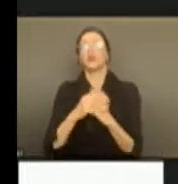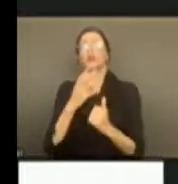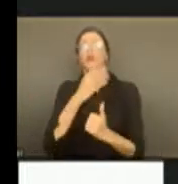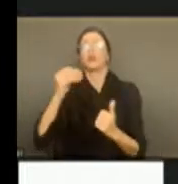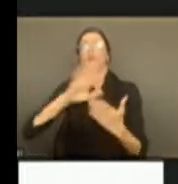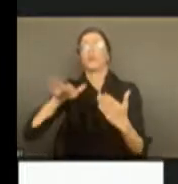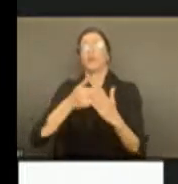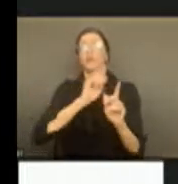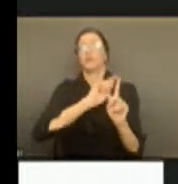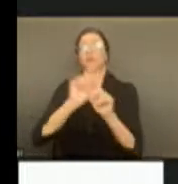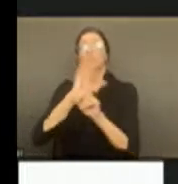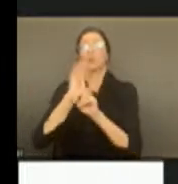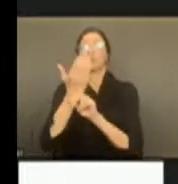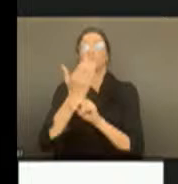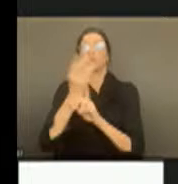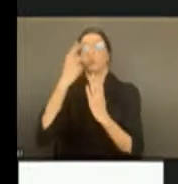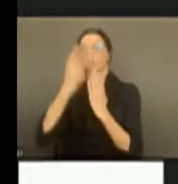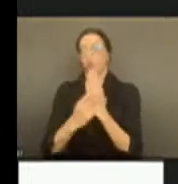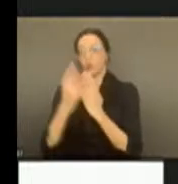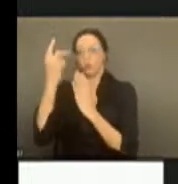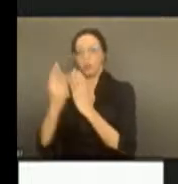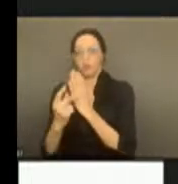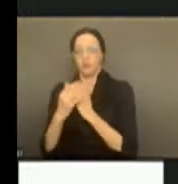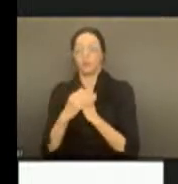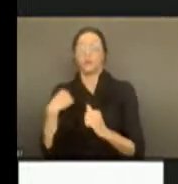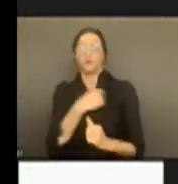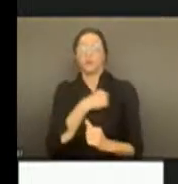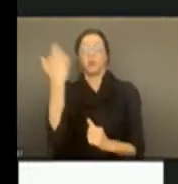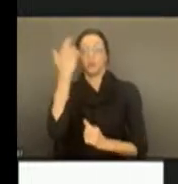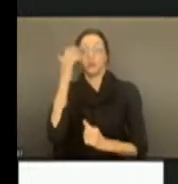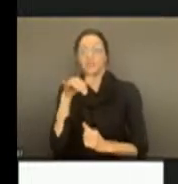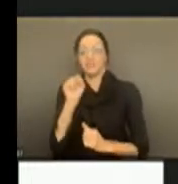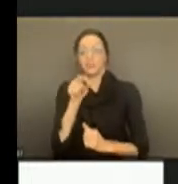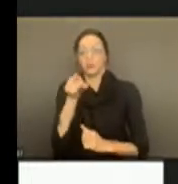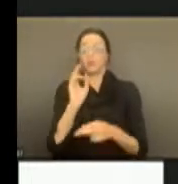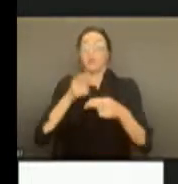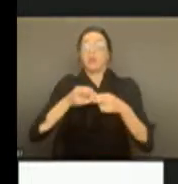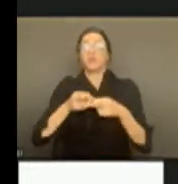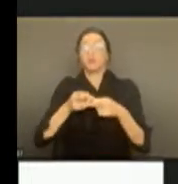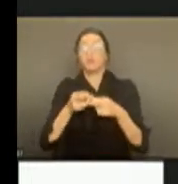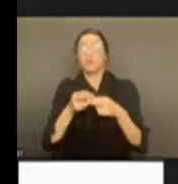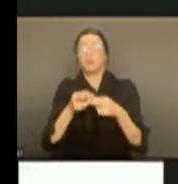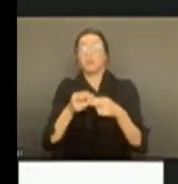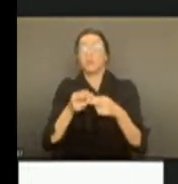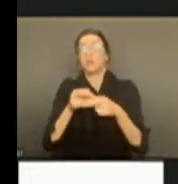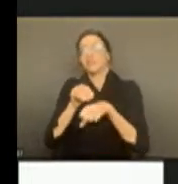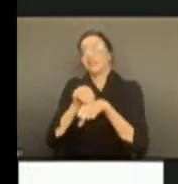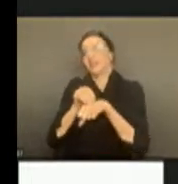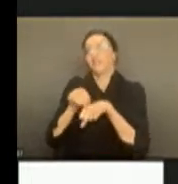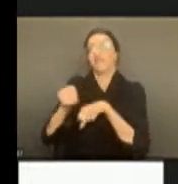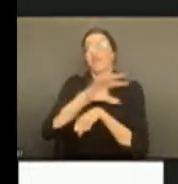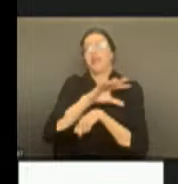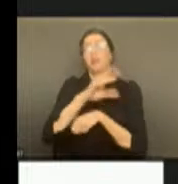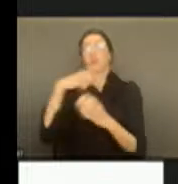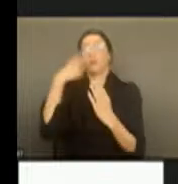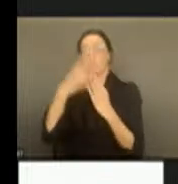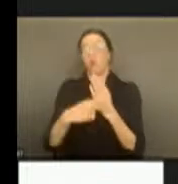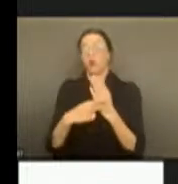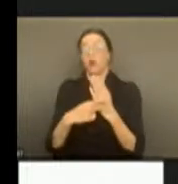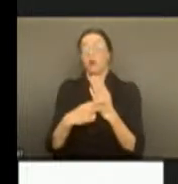programs. And we do realize, as you mentioned, the effect that these programs have on economic development. And